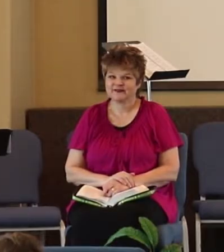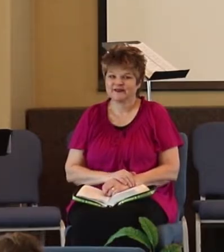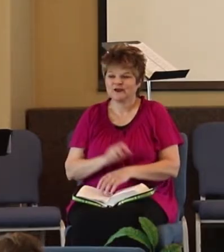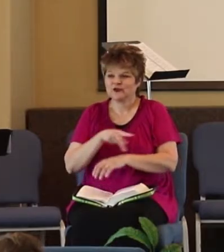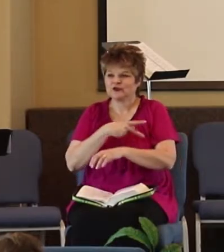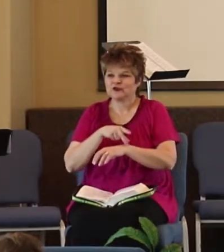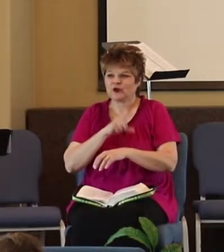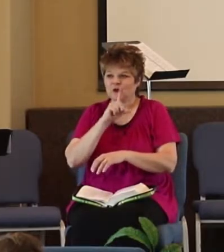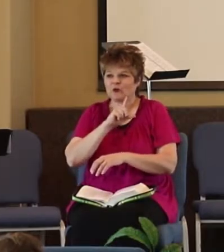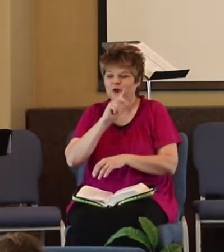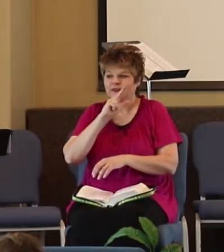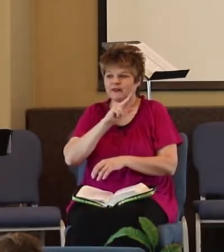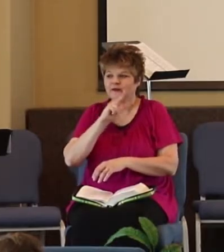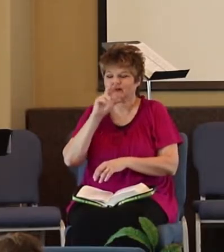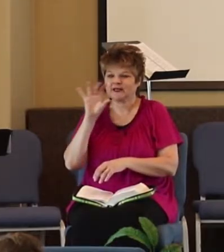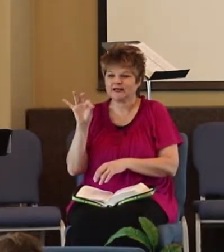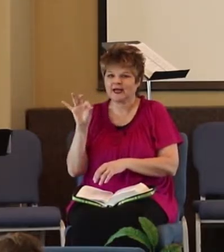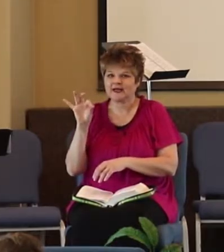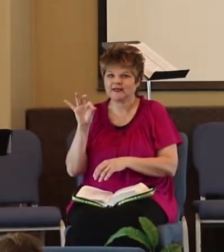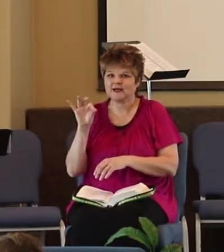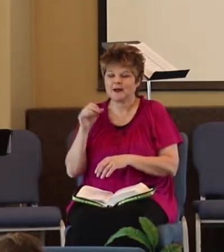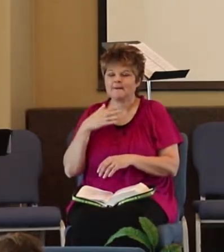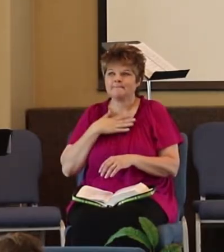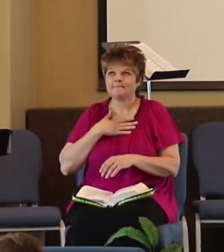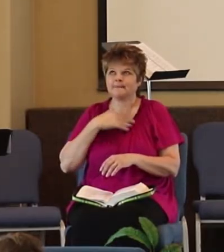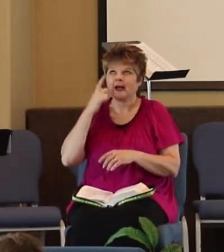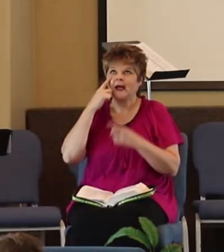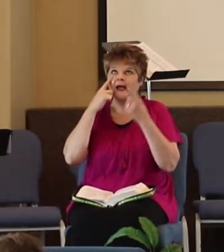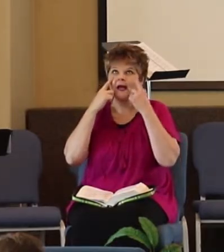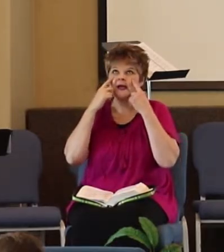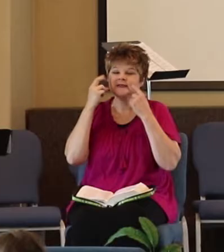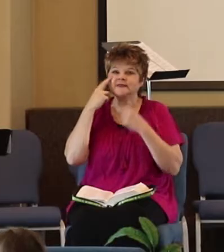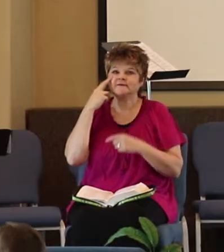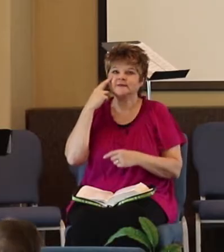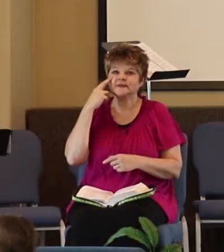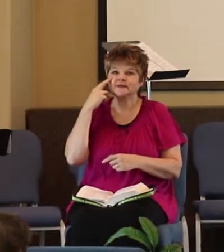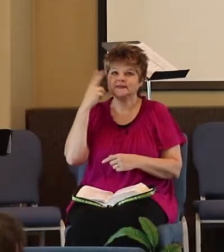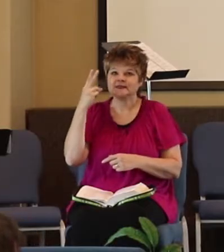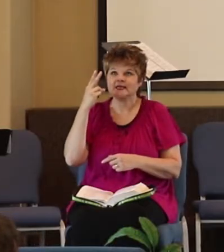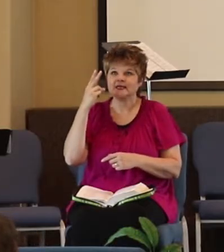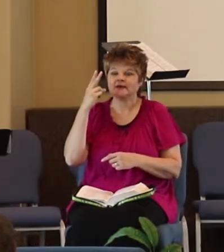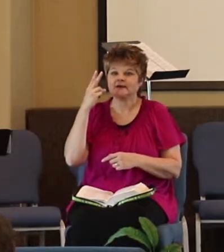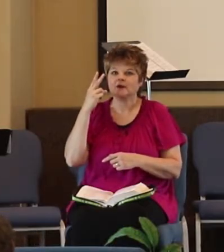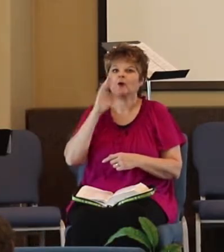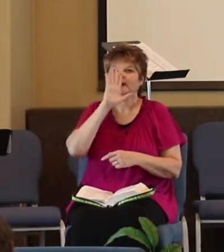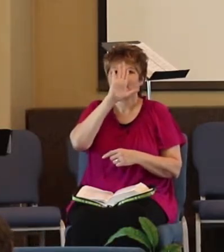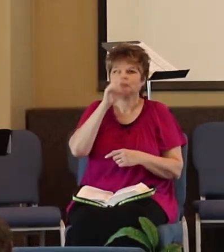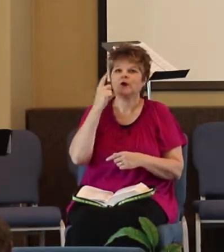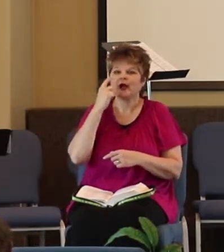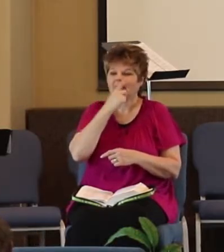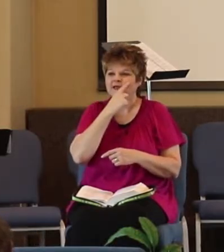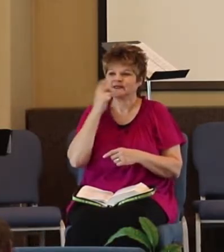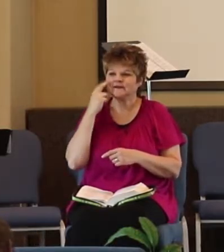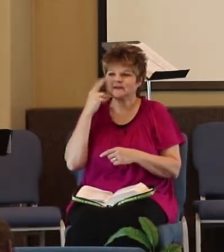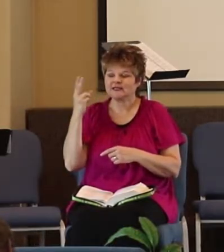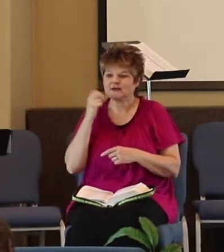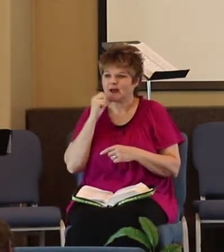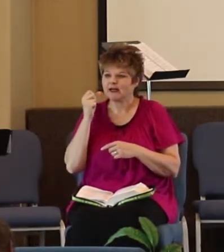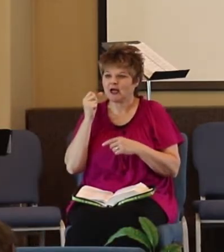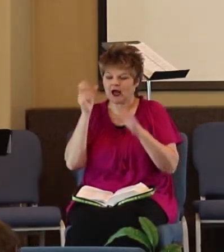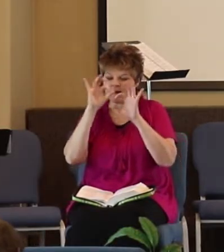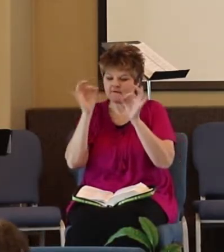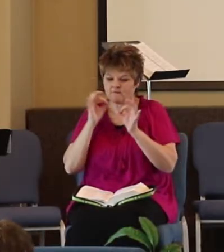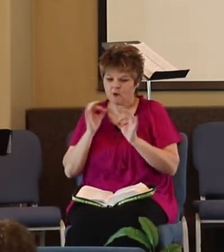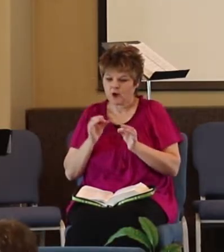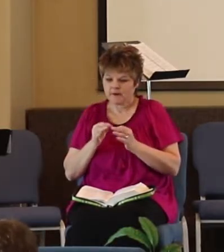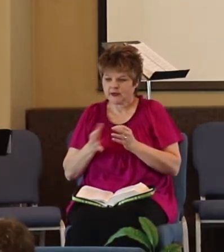Psalm 139:16 says, "For my eyes have seen, your eyes have seen my unformed substance, and in your